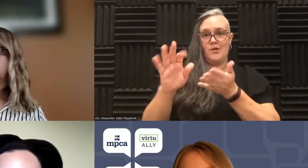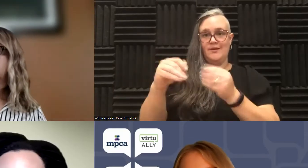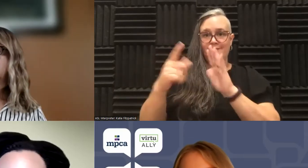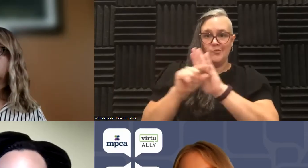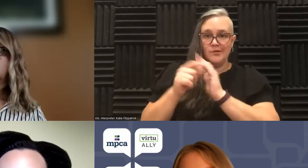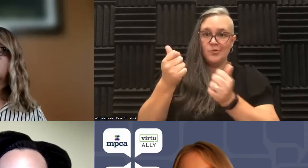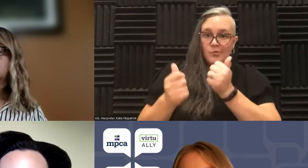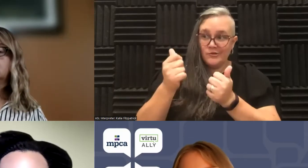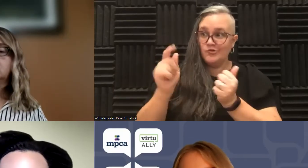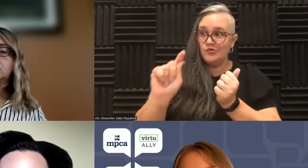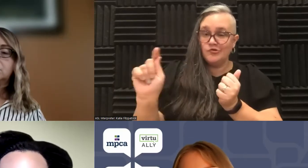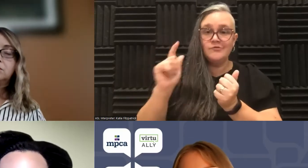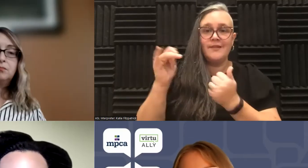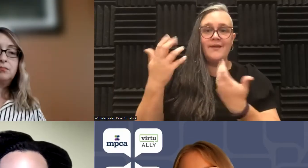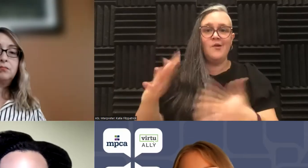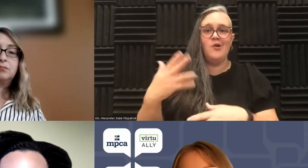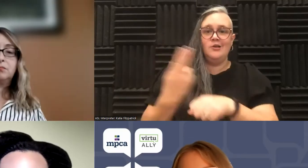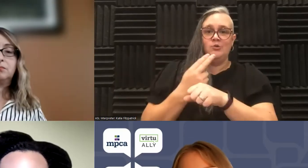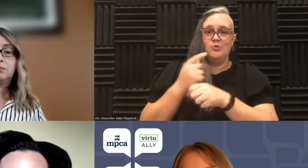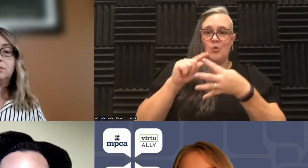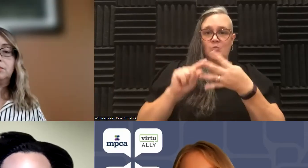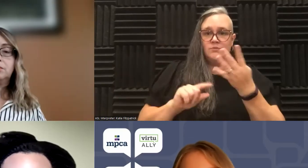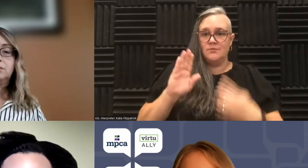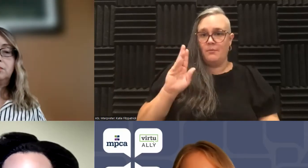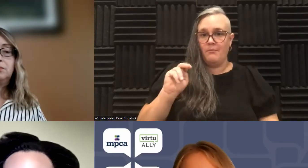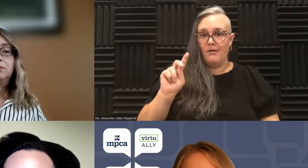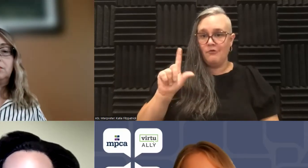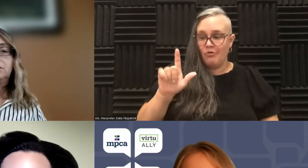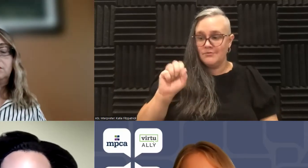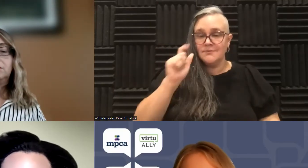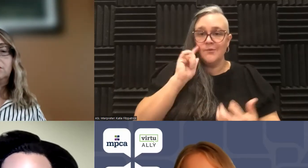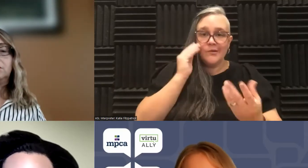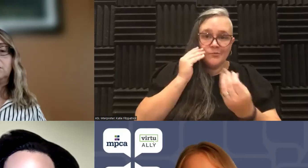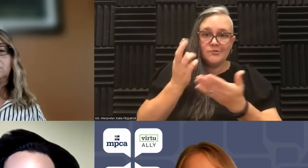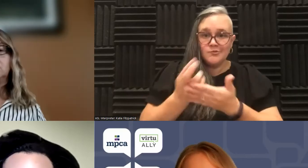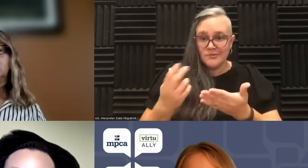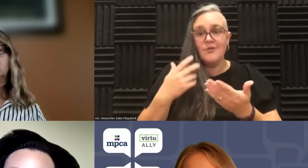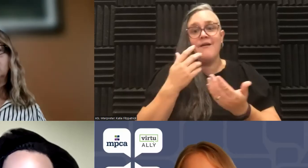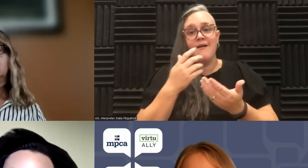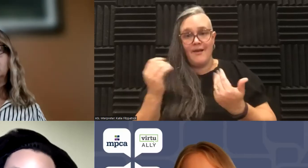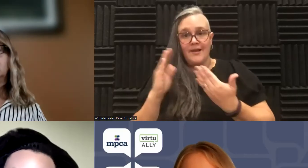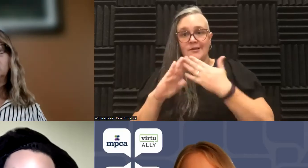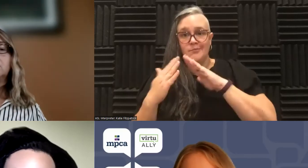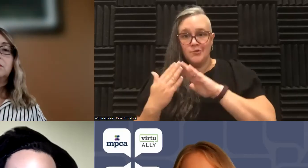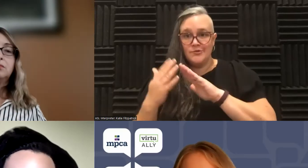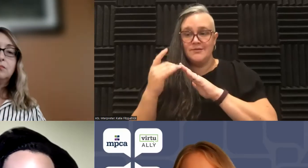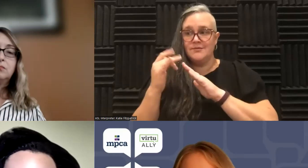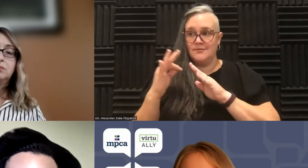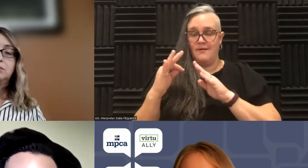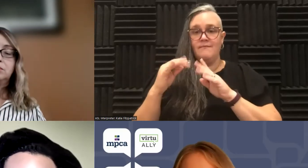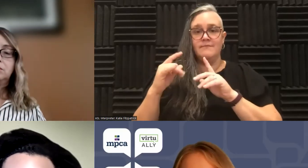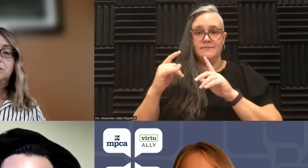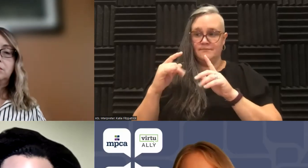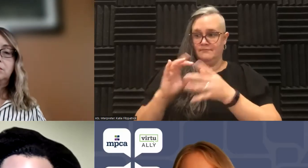they've adopted, as well as kind of their adherence to communities of learning that are related to these